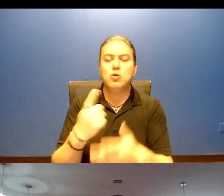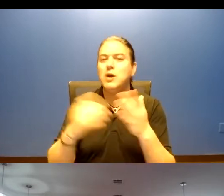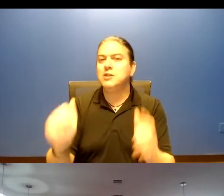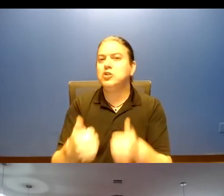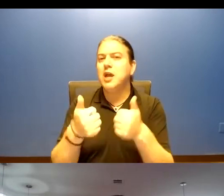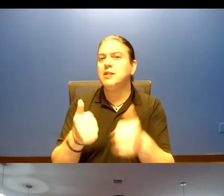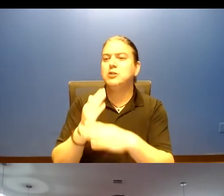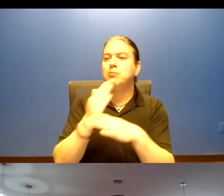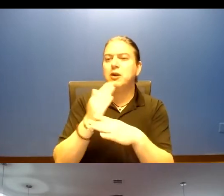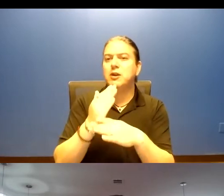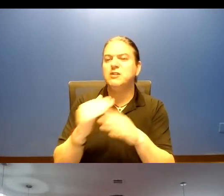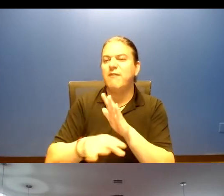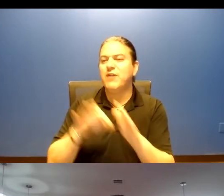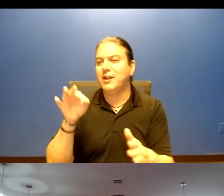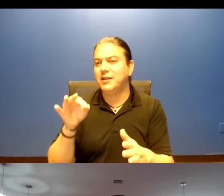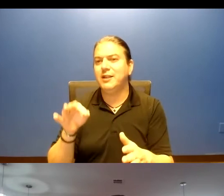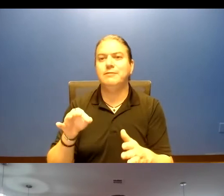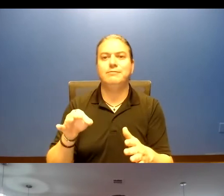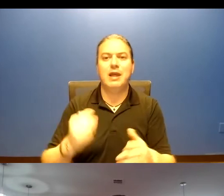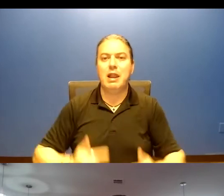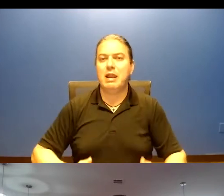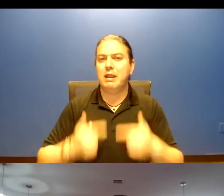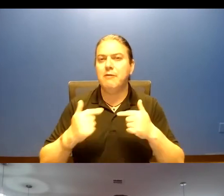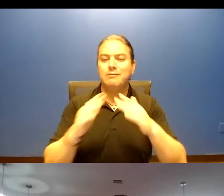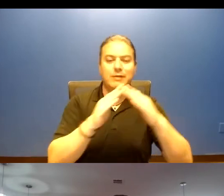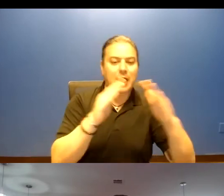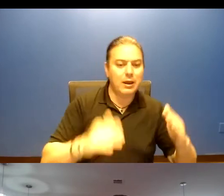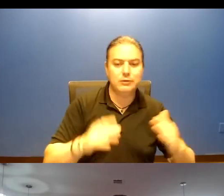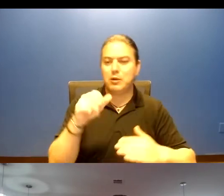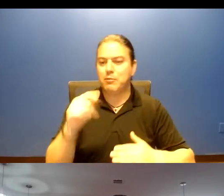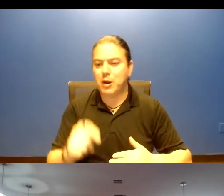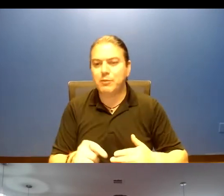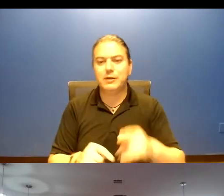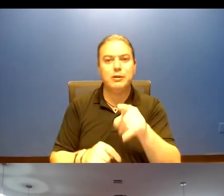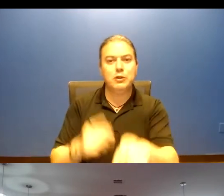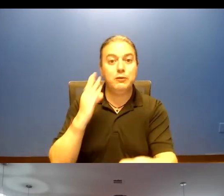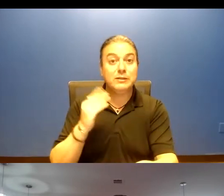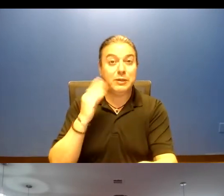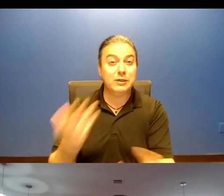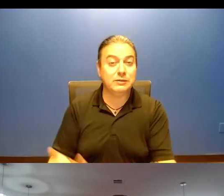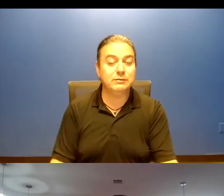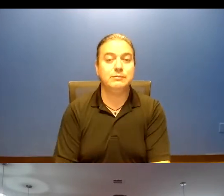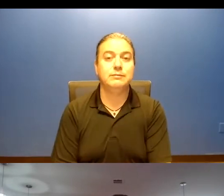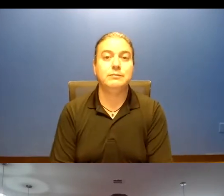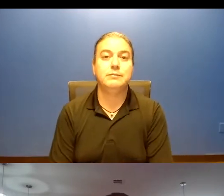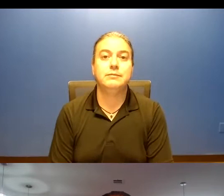finding and securing living arrangements that you've experienced? And you are still on mute.